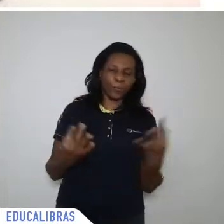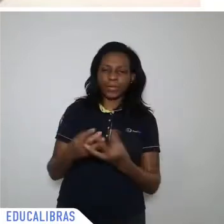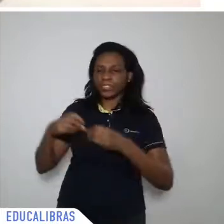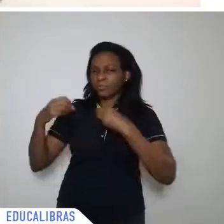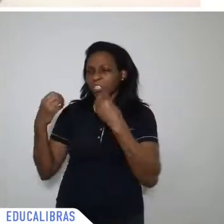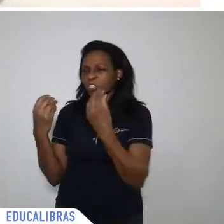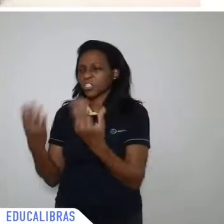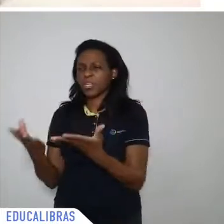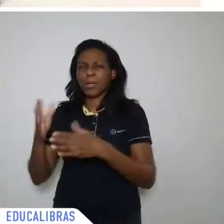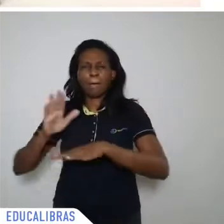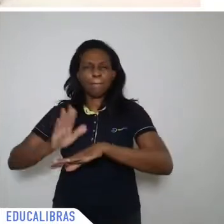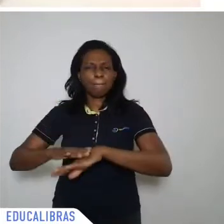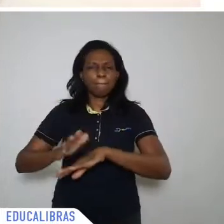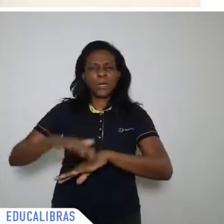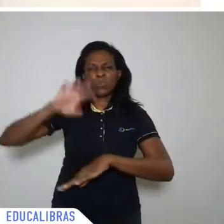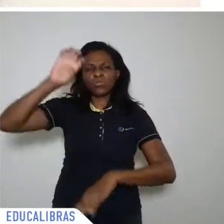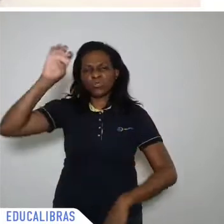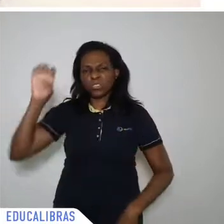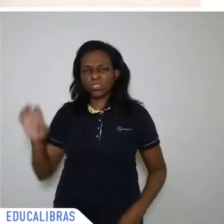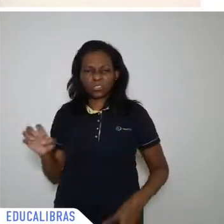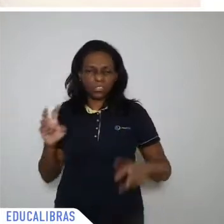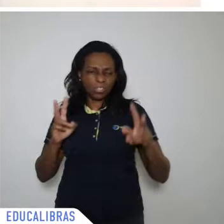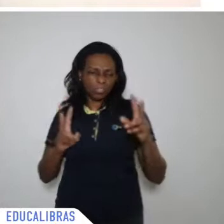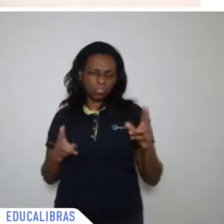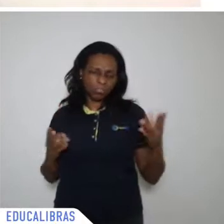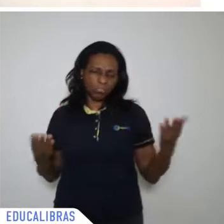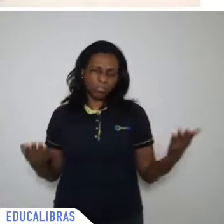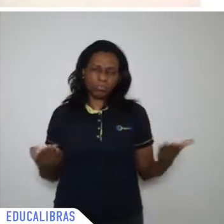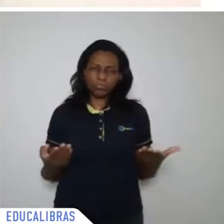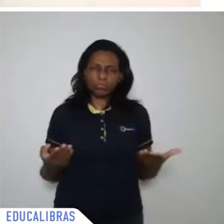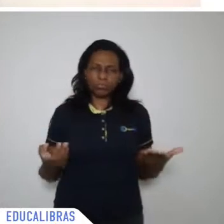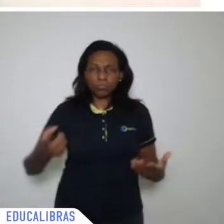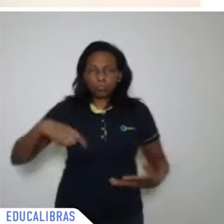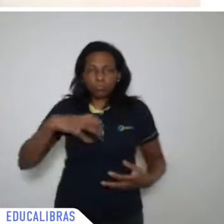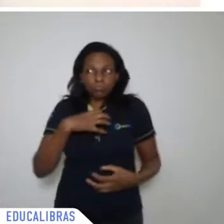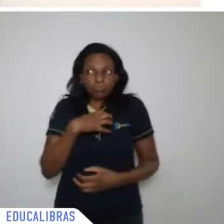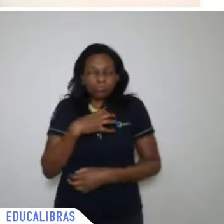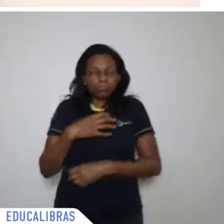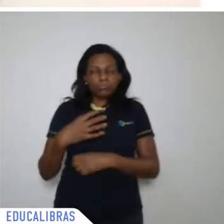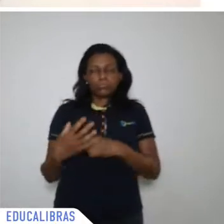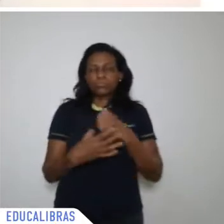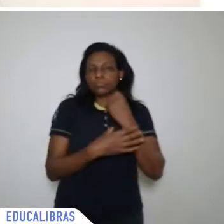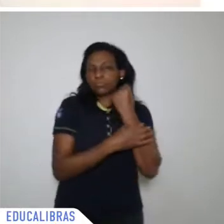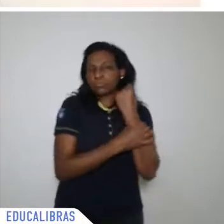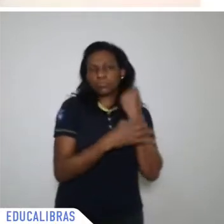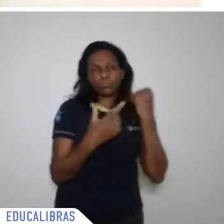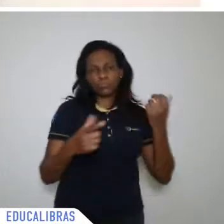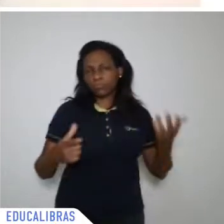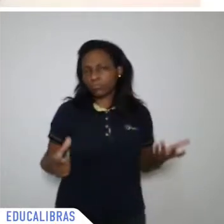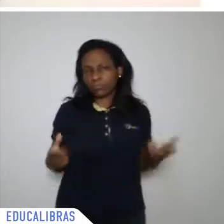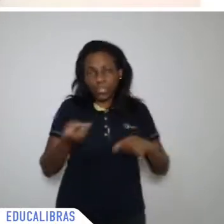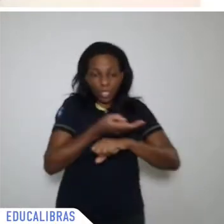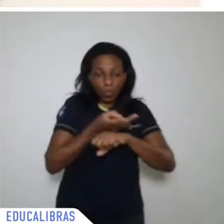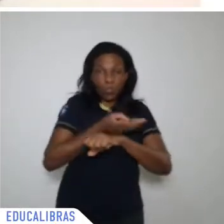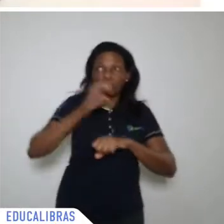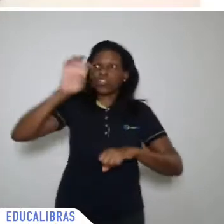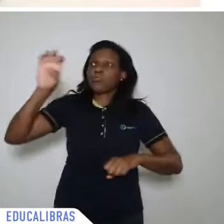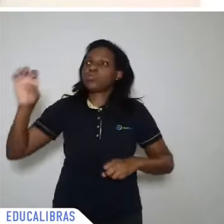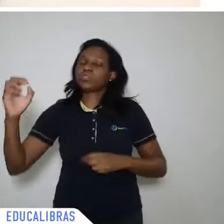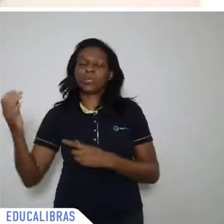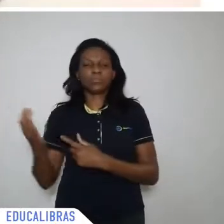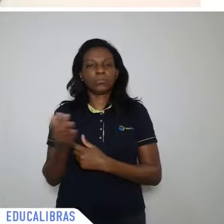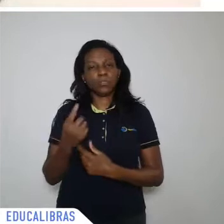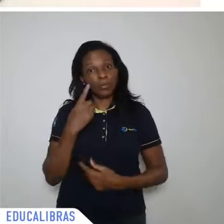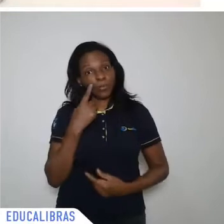our safety to the state the way they have been doing things.